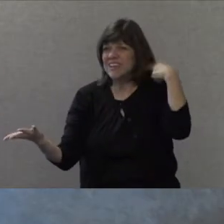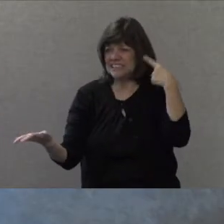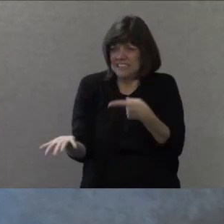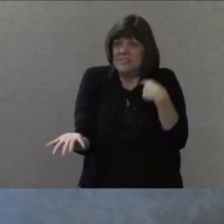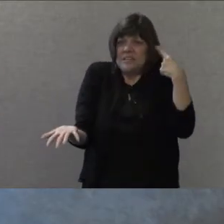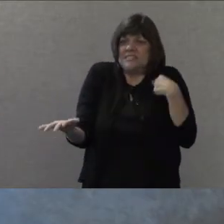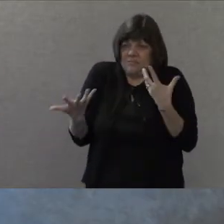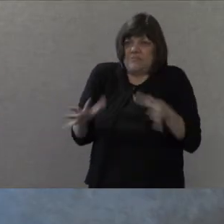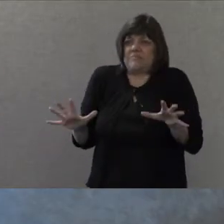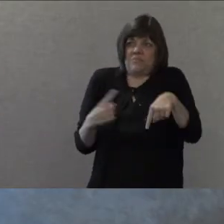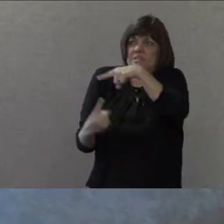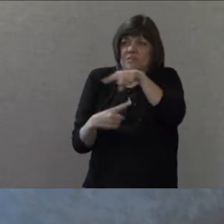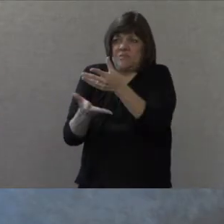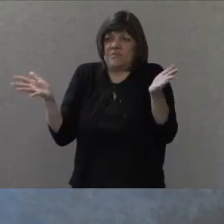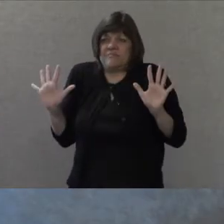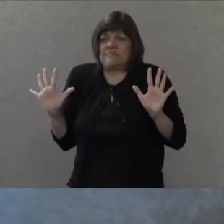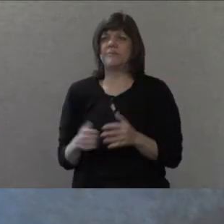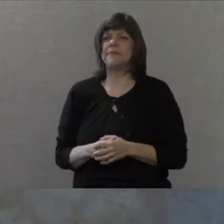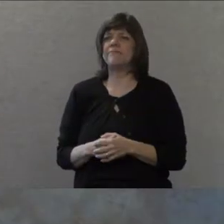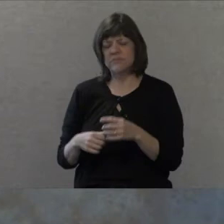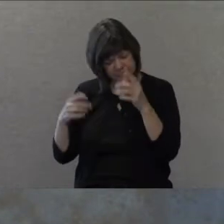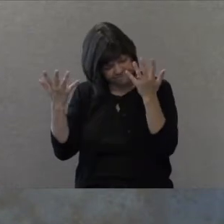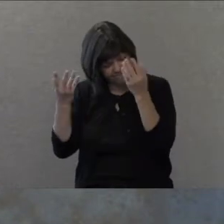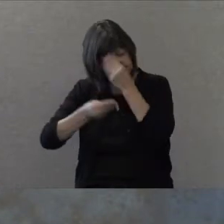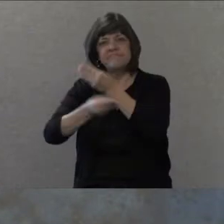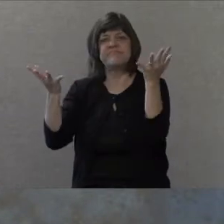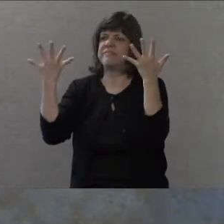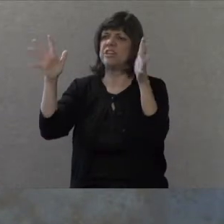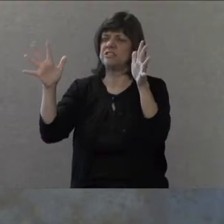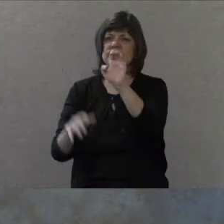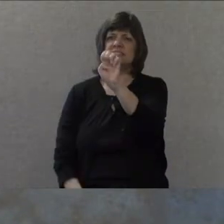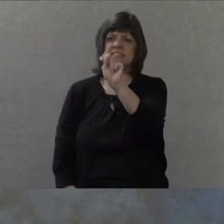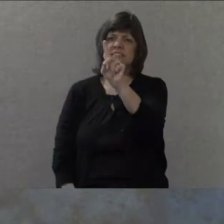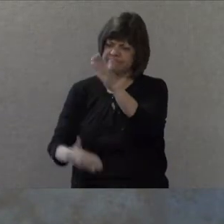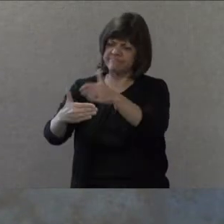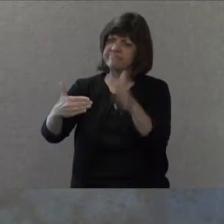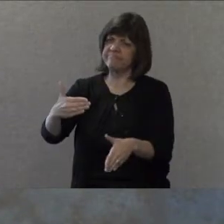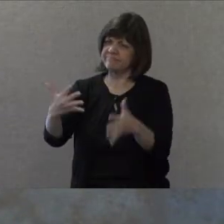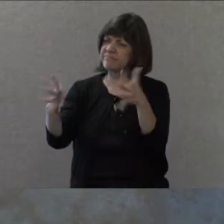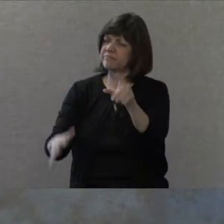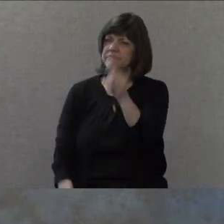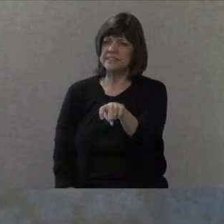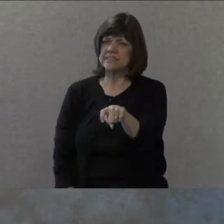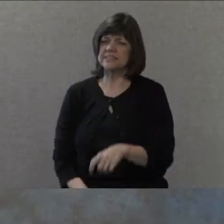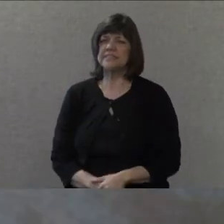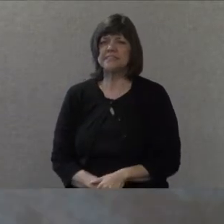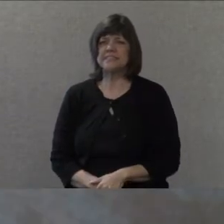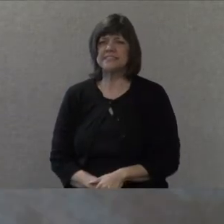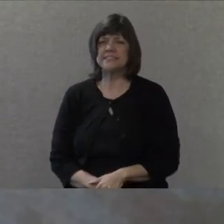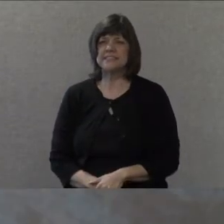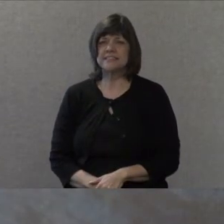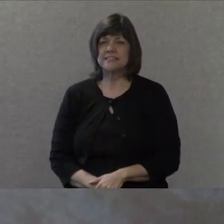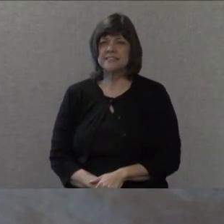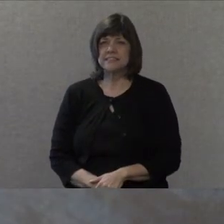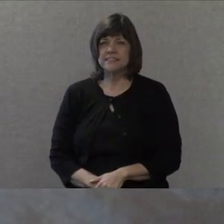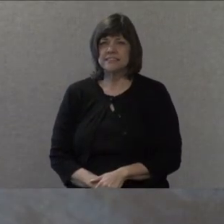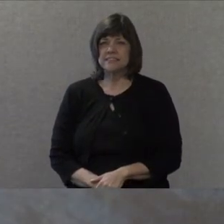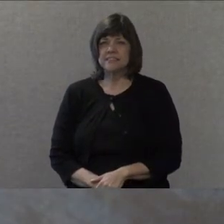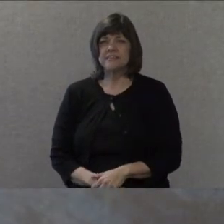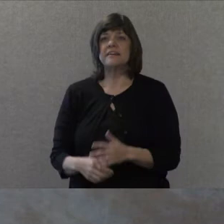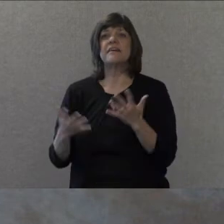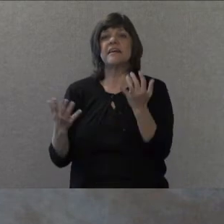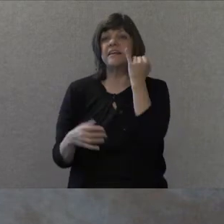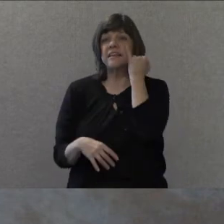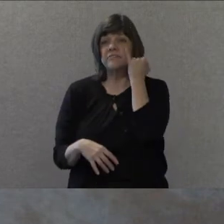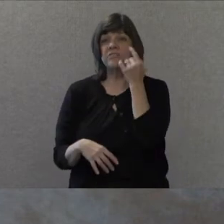this is crazy. I don't want to be around you. I would just say we need to end this. What you can do is